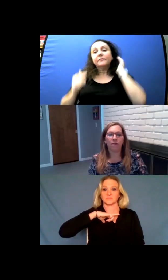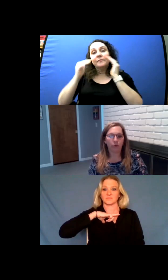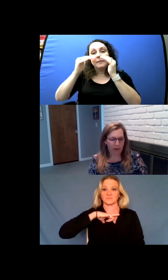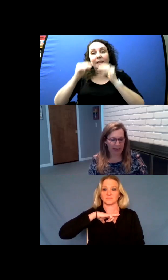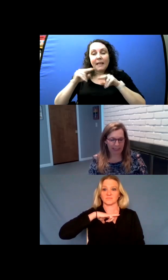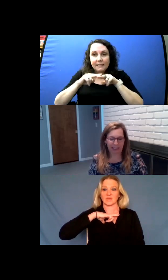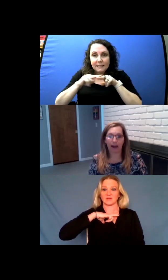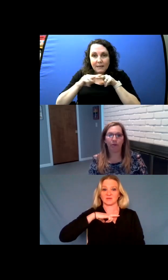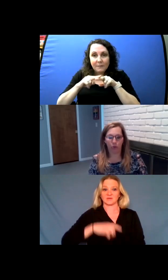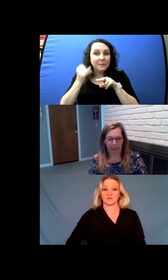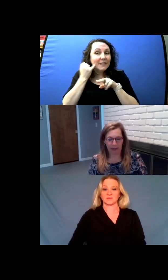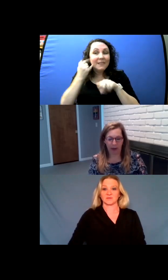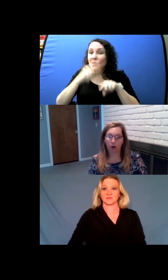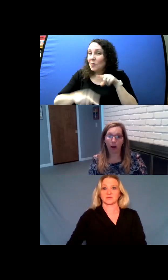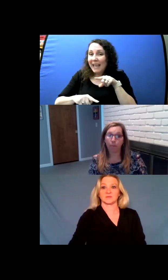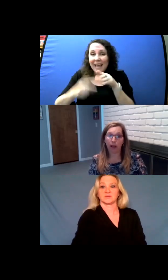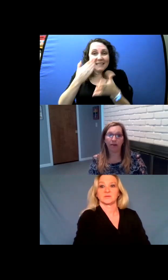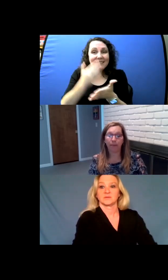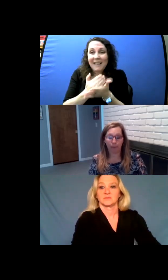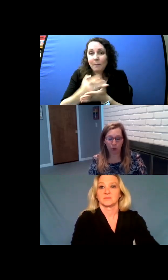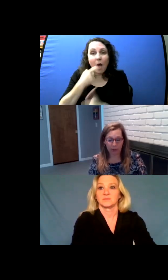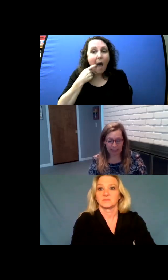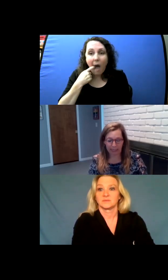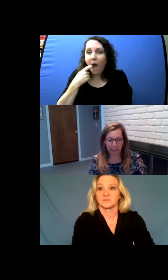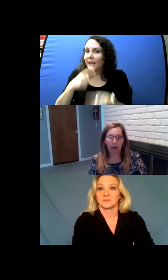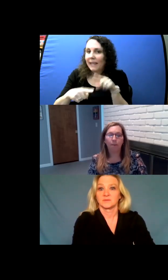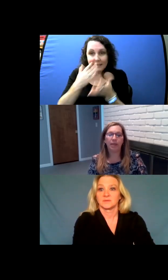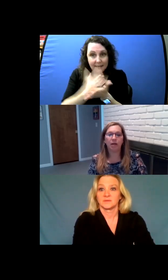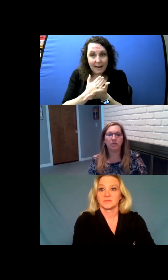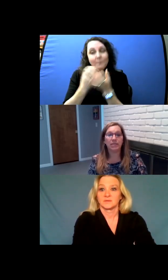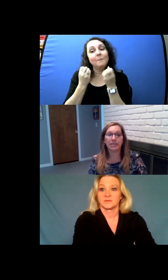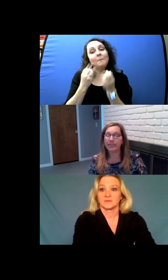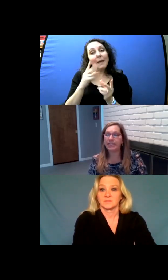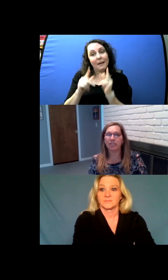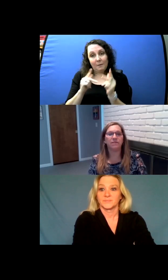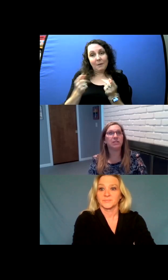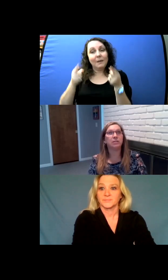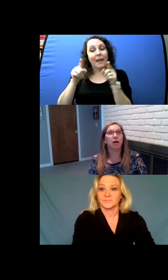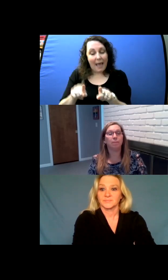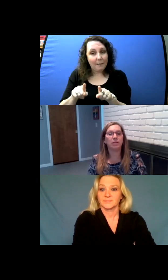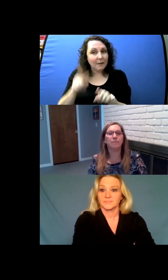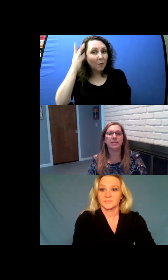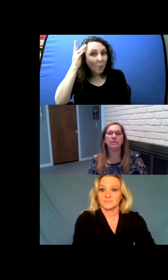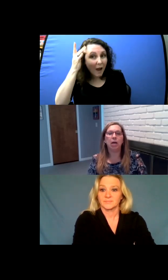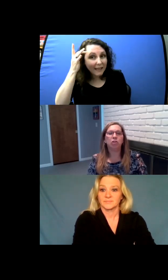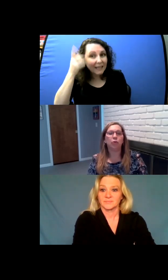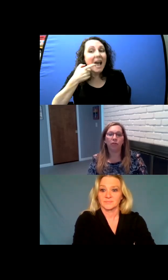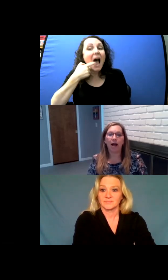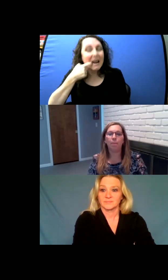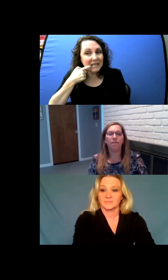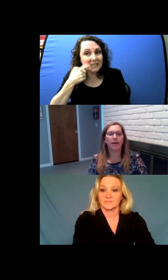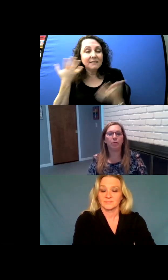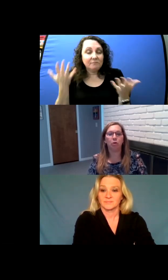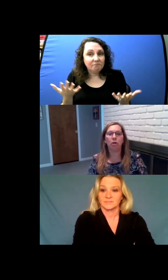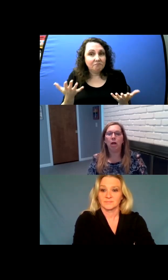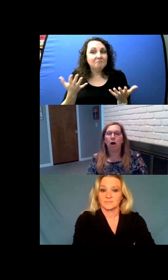So what if you can't stop using? And there are plenty of people who can't because this is an addictive substance. So there's